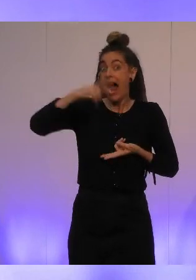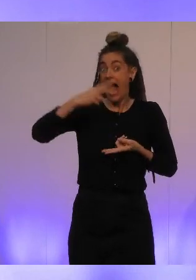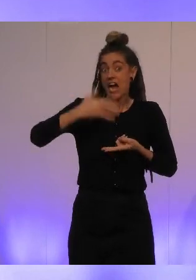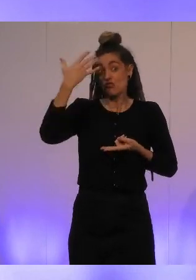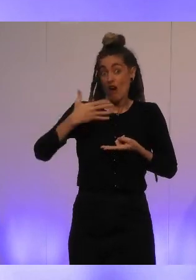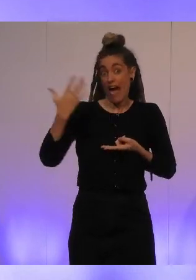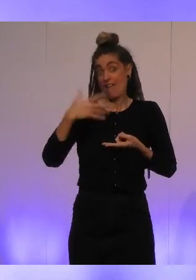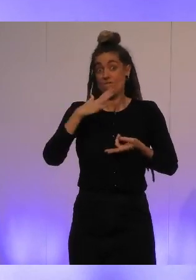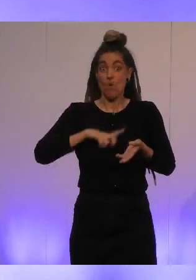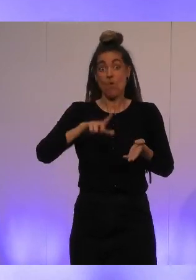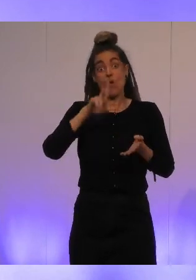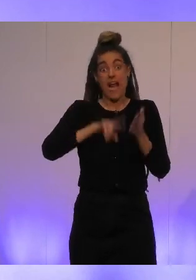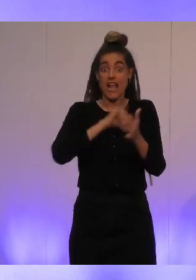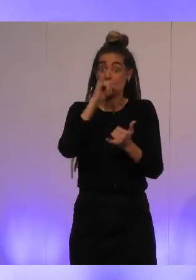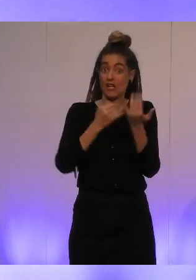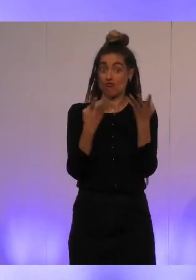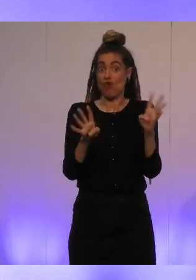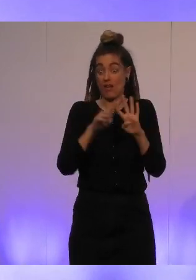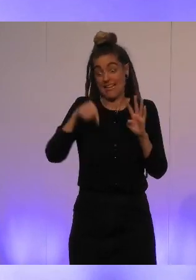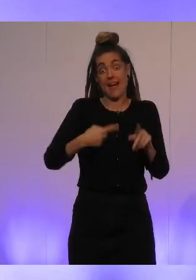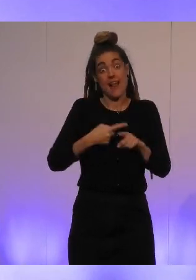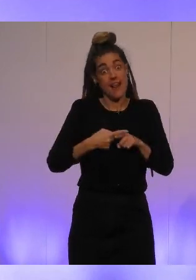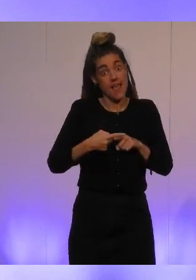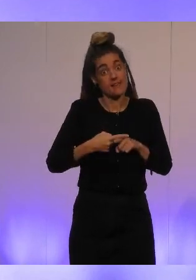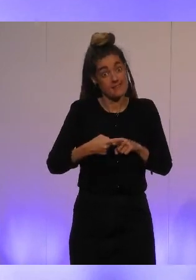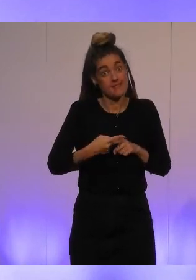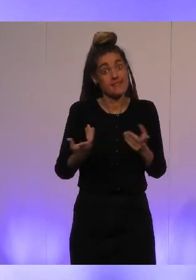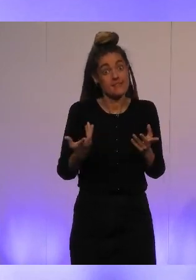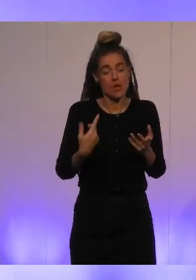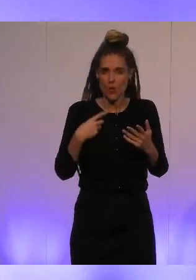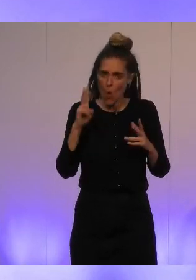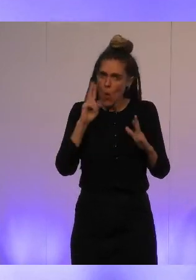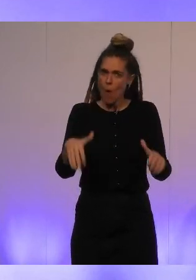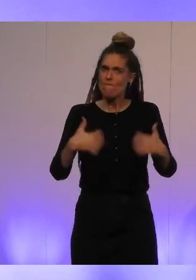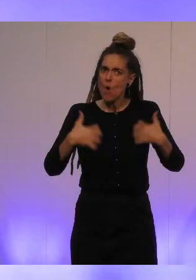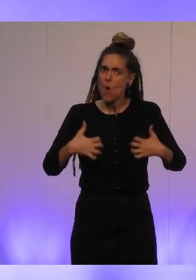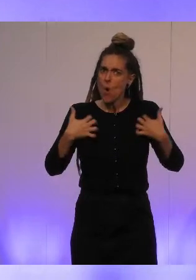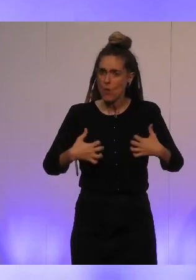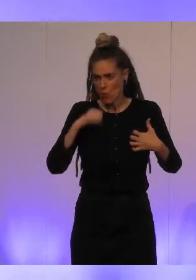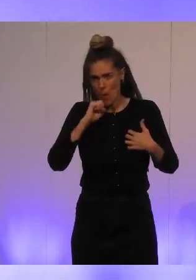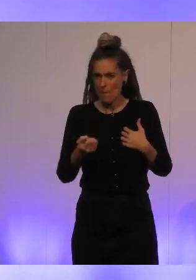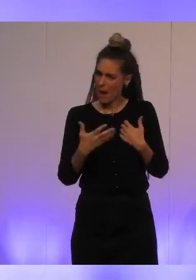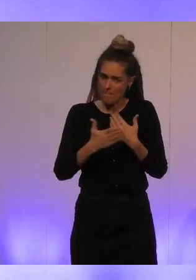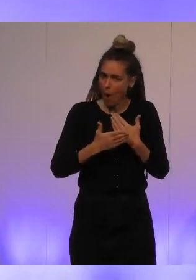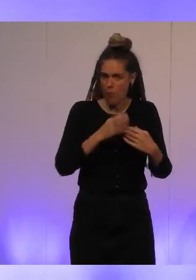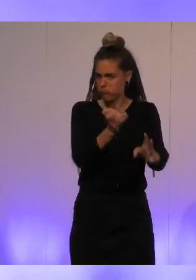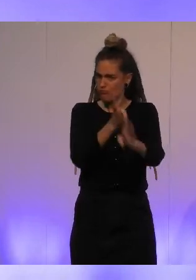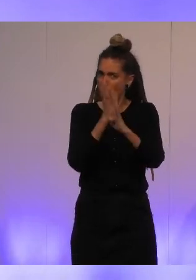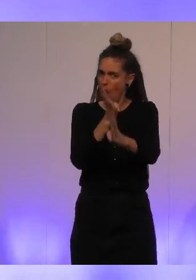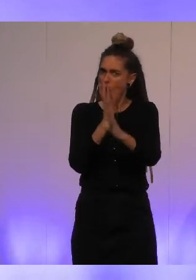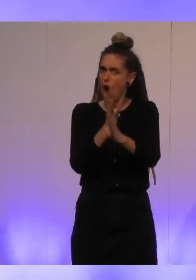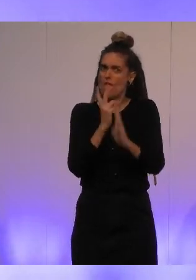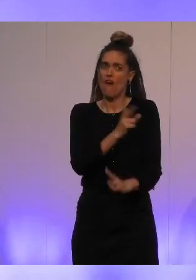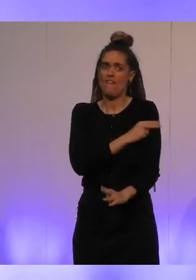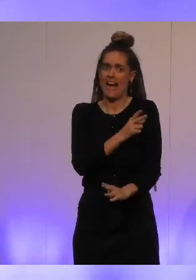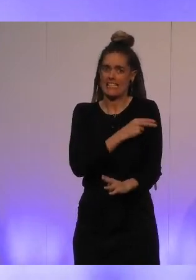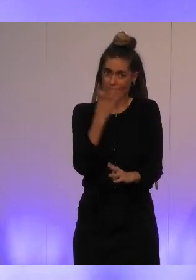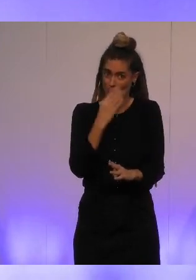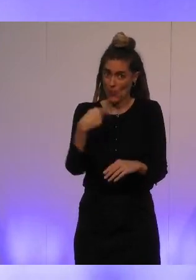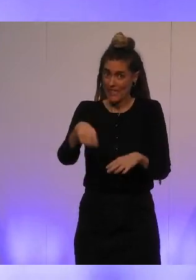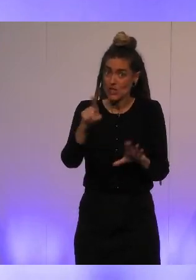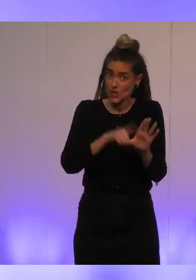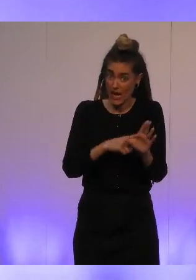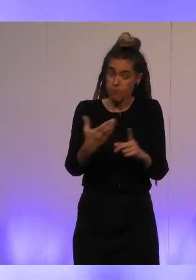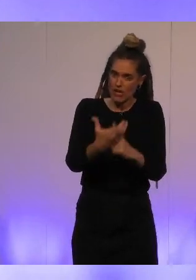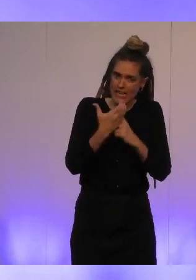in England. We look forward to achieving a high uptake again this year to help protect our people, our services